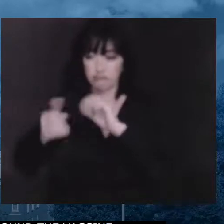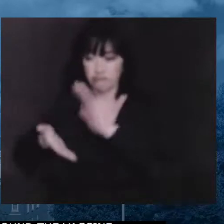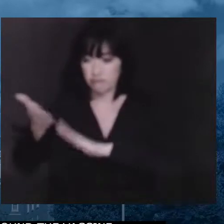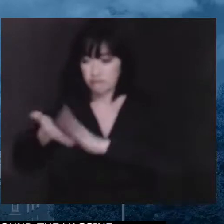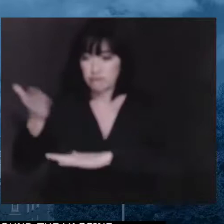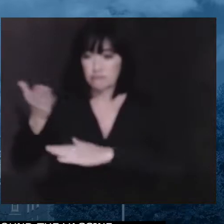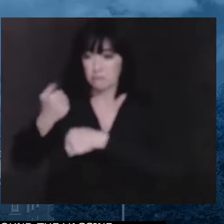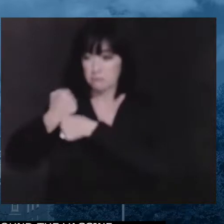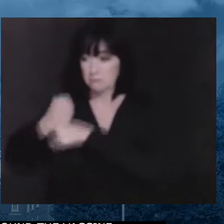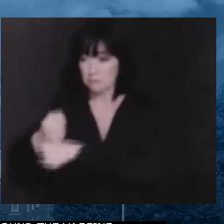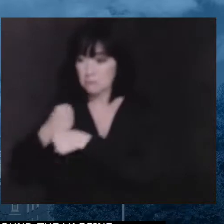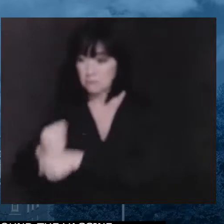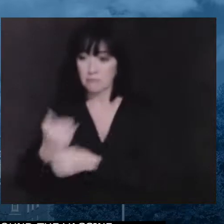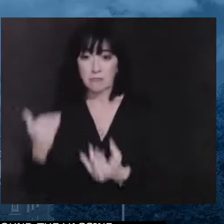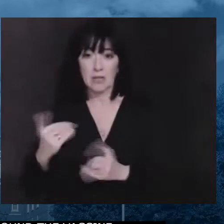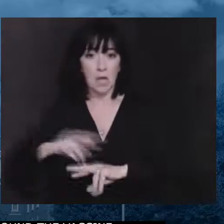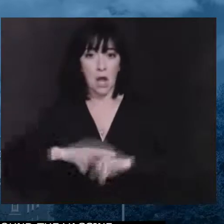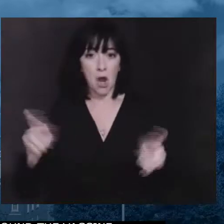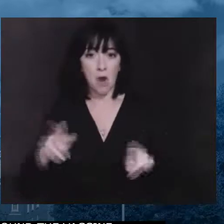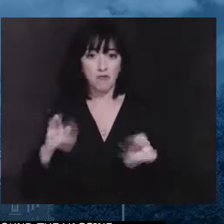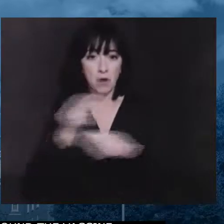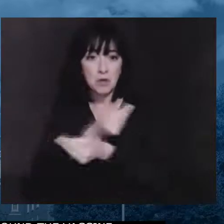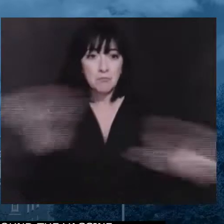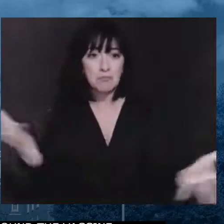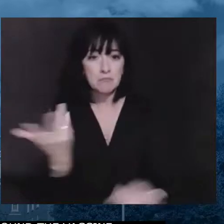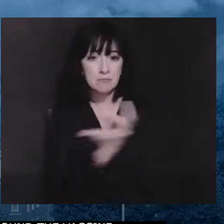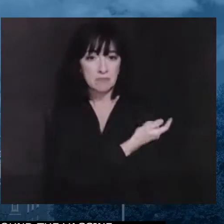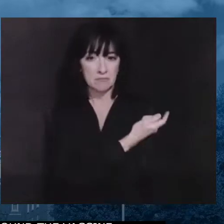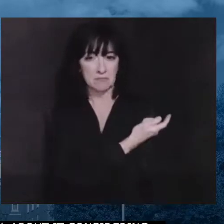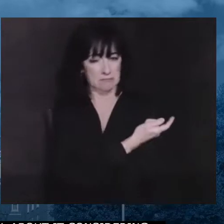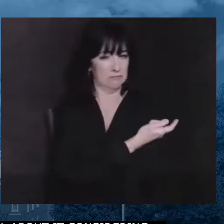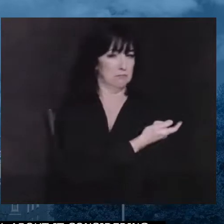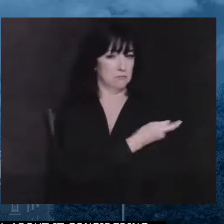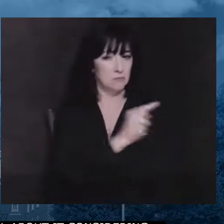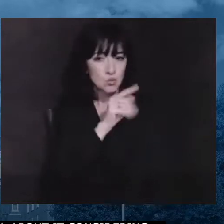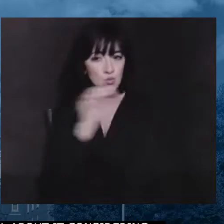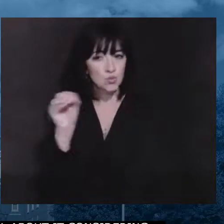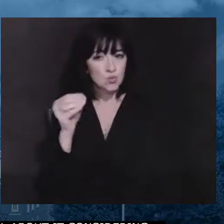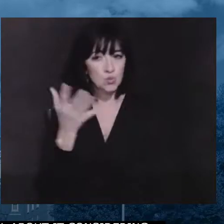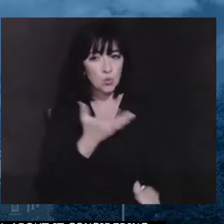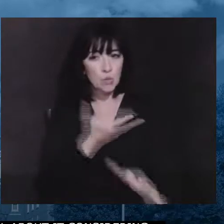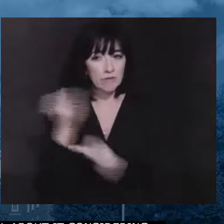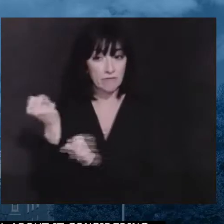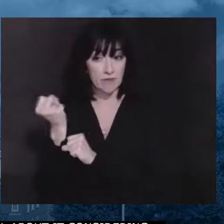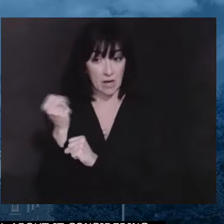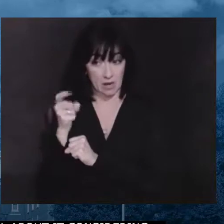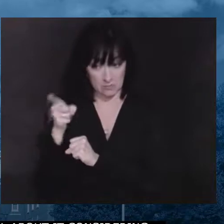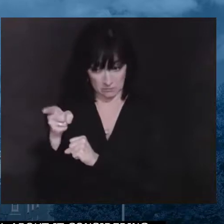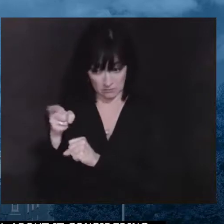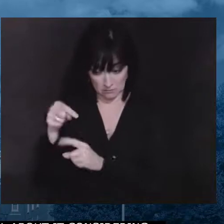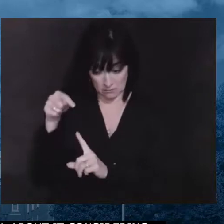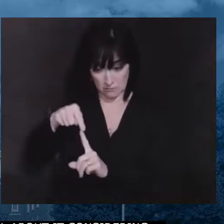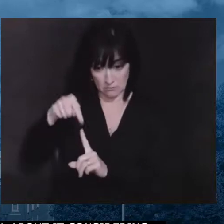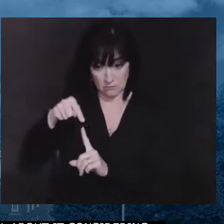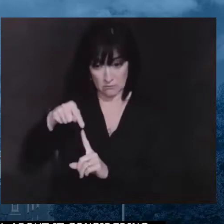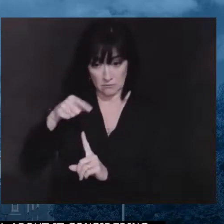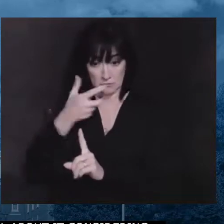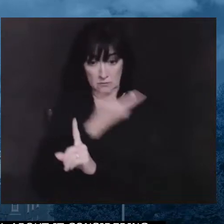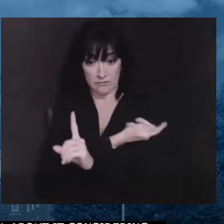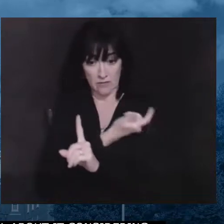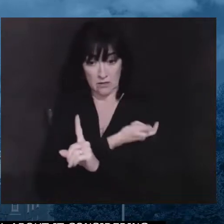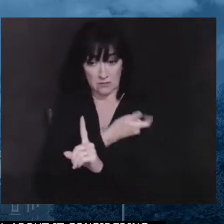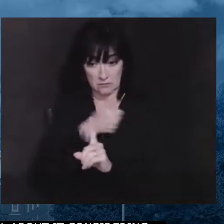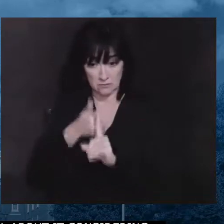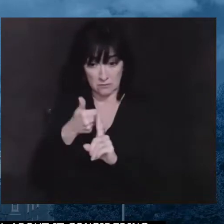yeah, Dr. Rattay is the best to answer that, but the nation's expert on these issues,